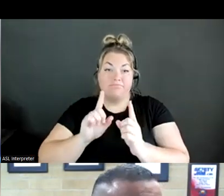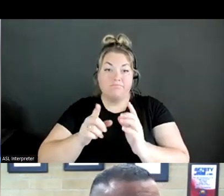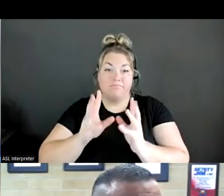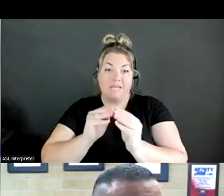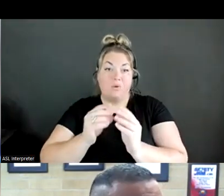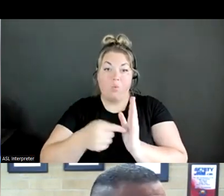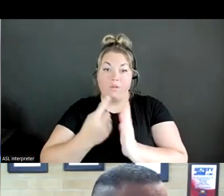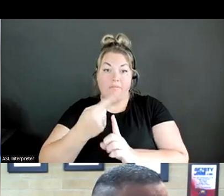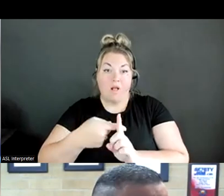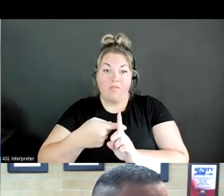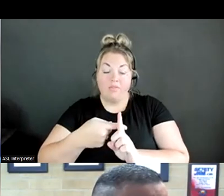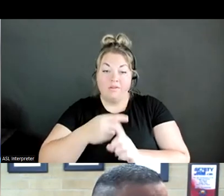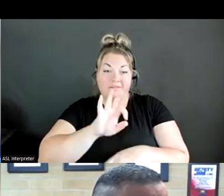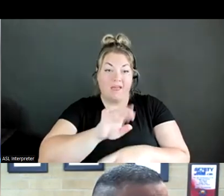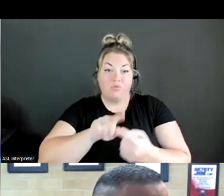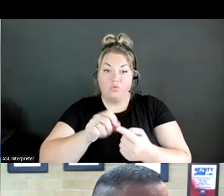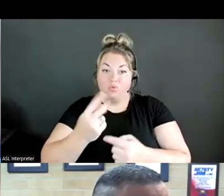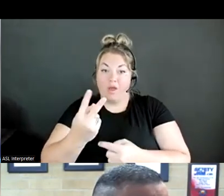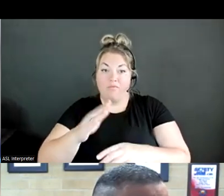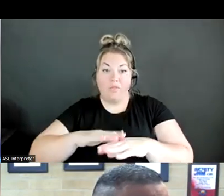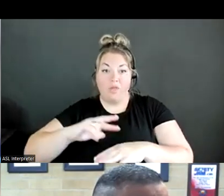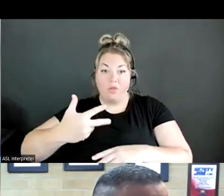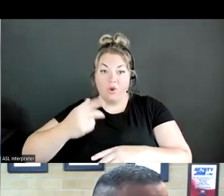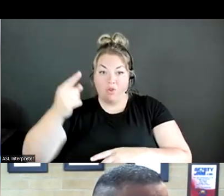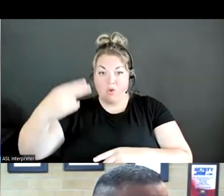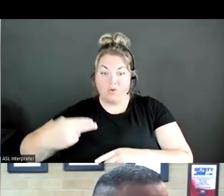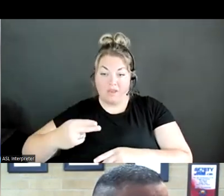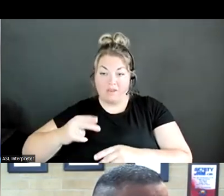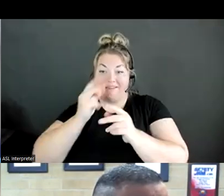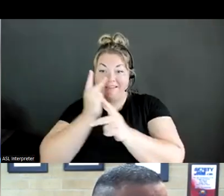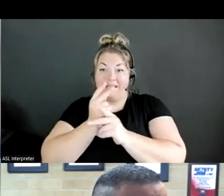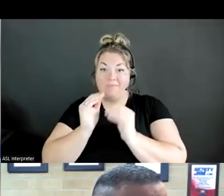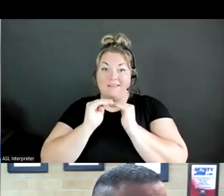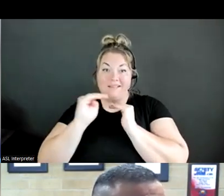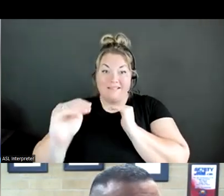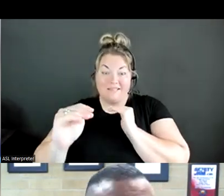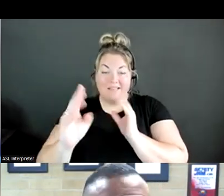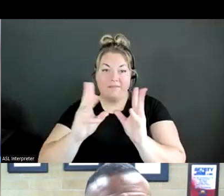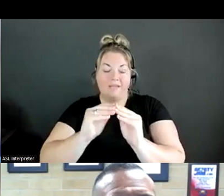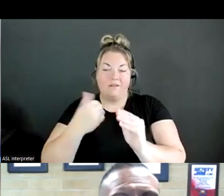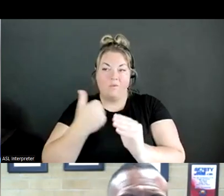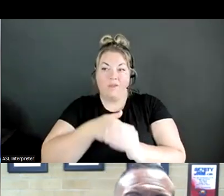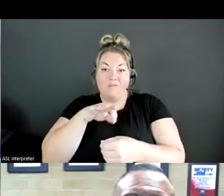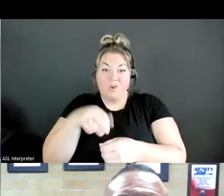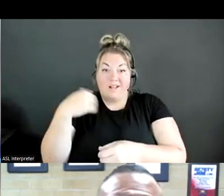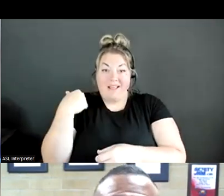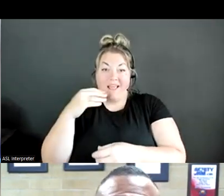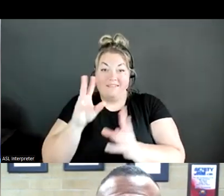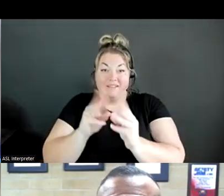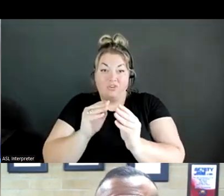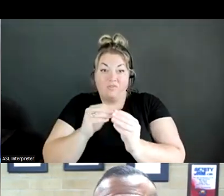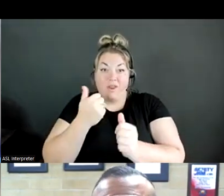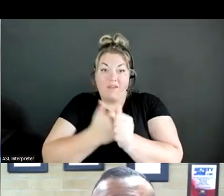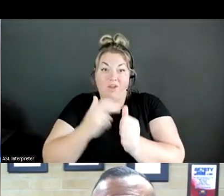keep the consistency of the meetings that we voted on last session about every third